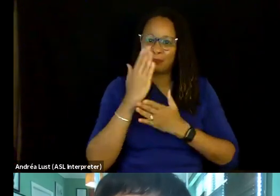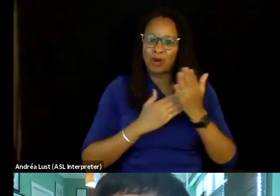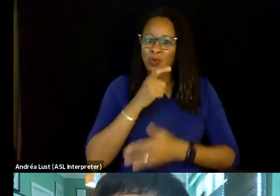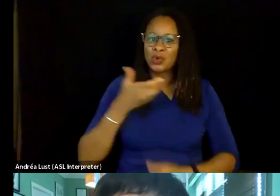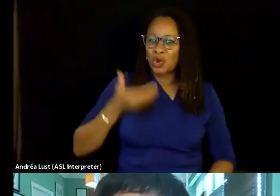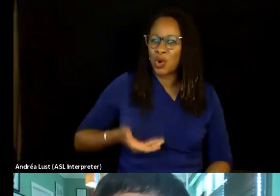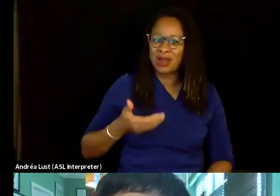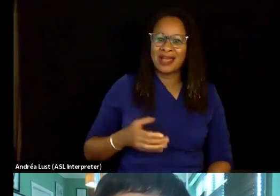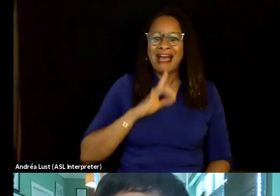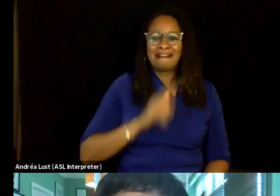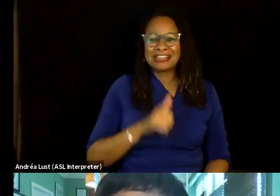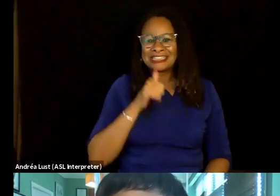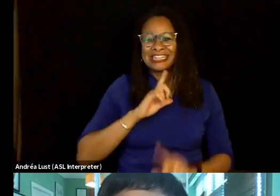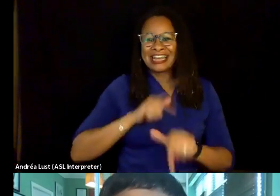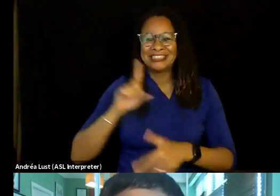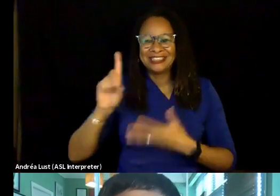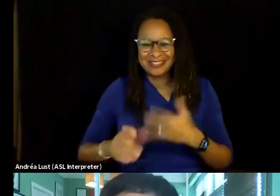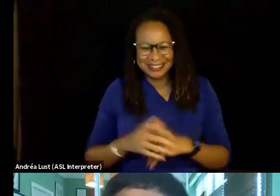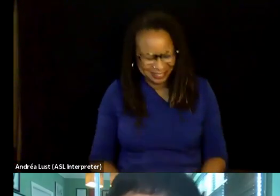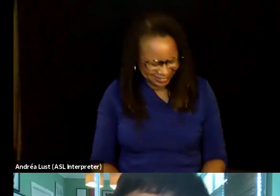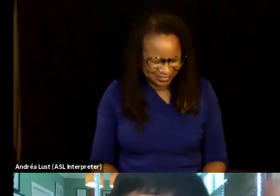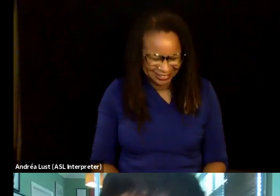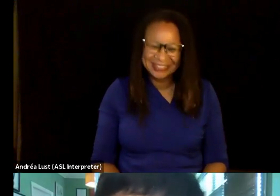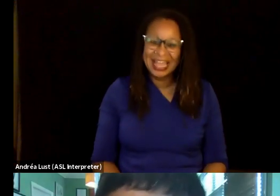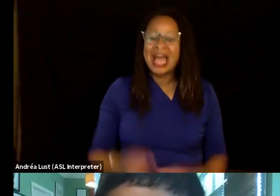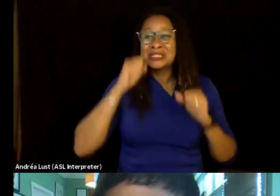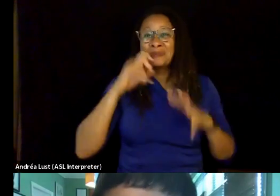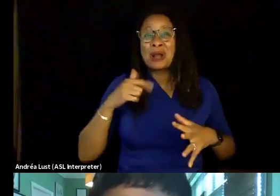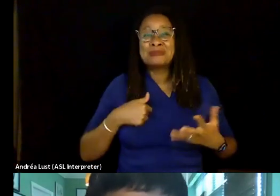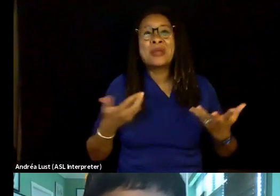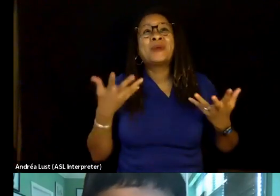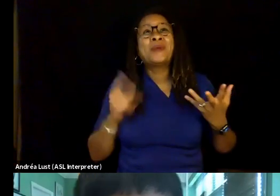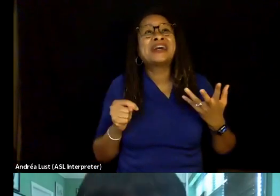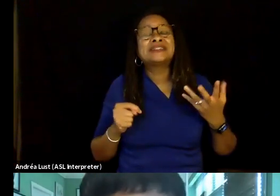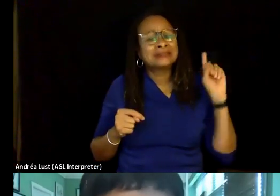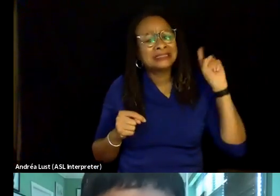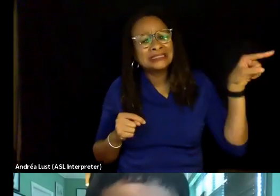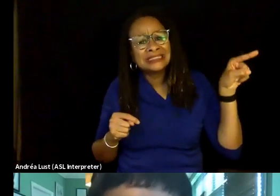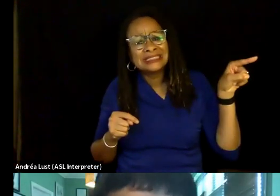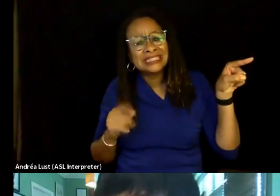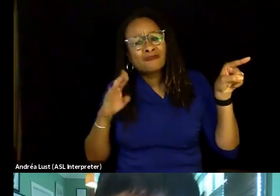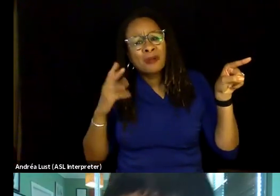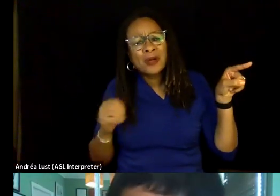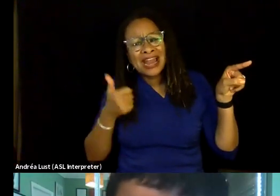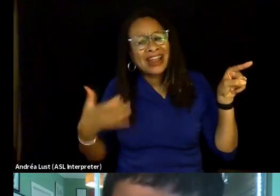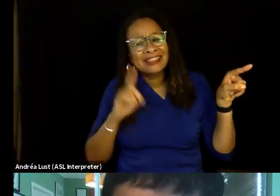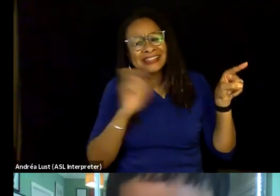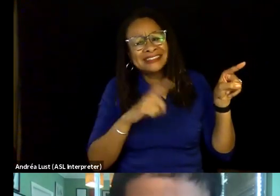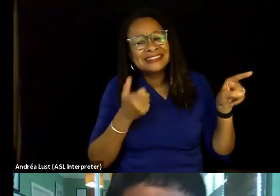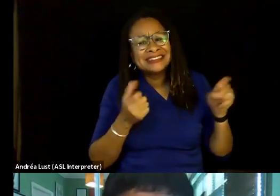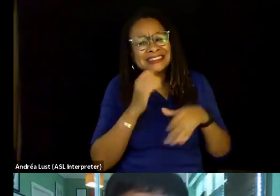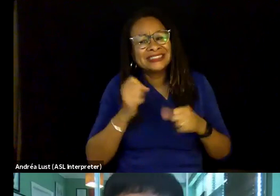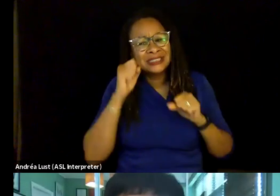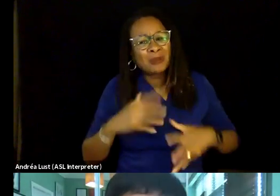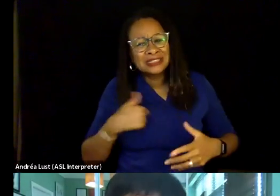really answer your question. Did anything surprise me? Did anything surprise me, Ramona? There yeah, the fact that it's not forever, right? The